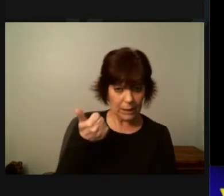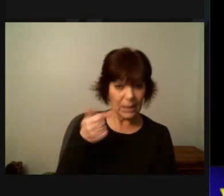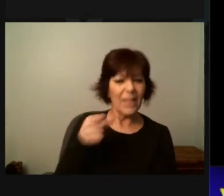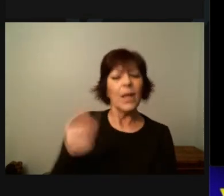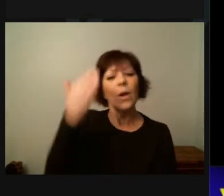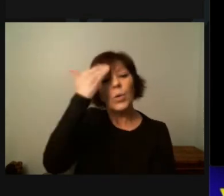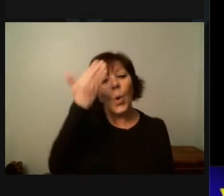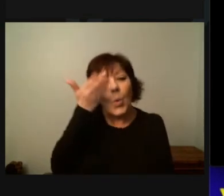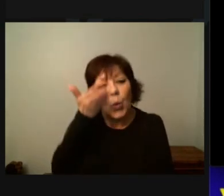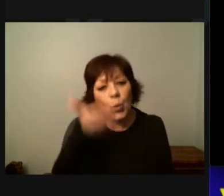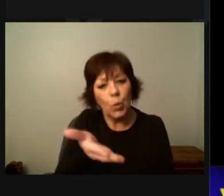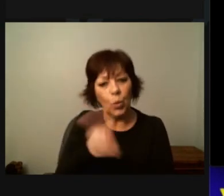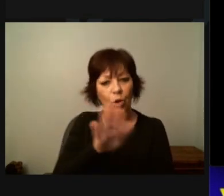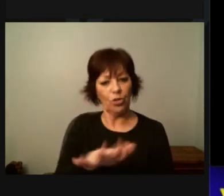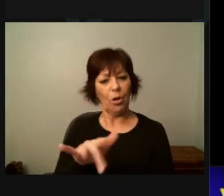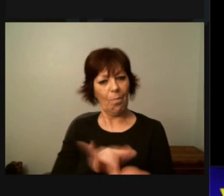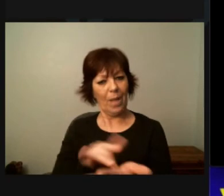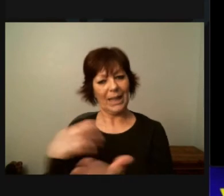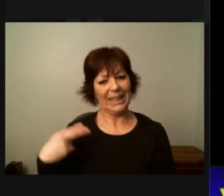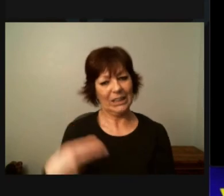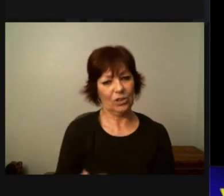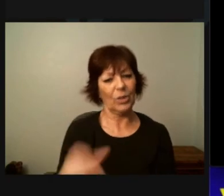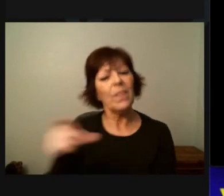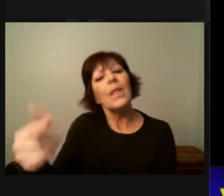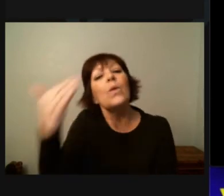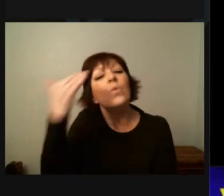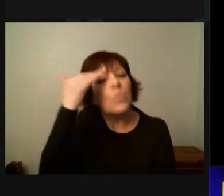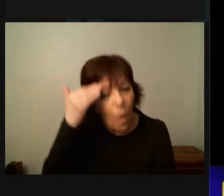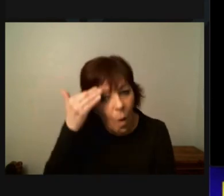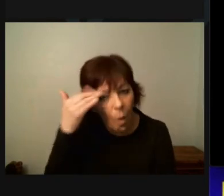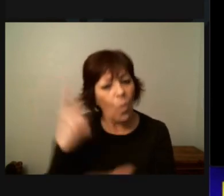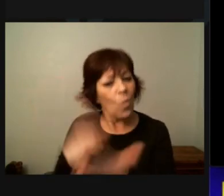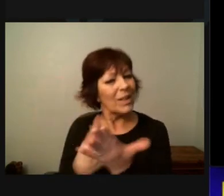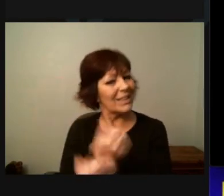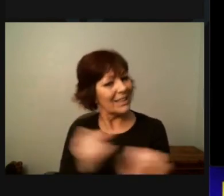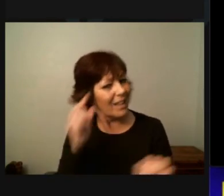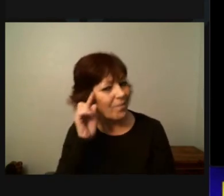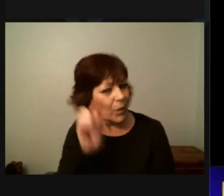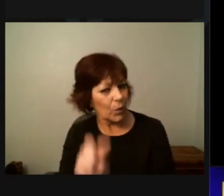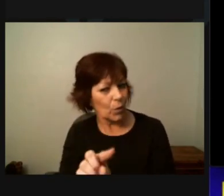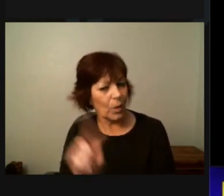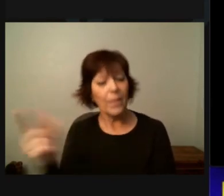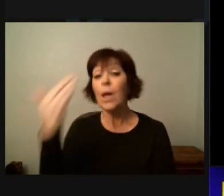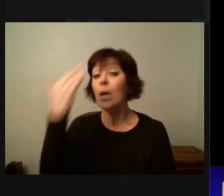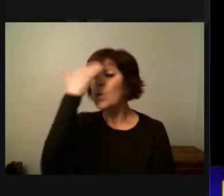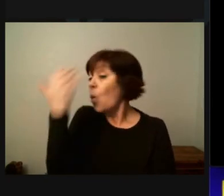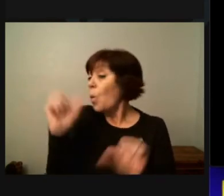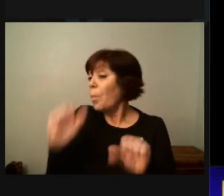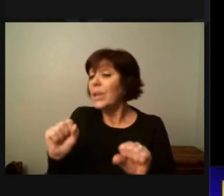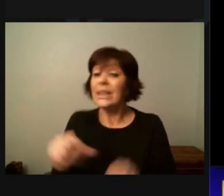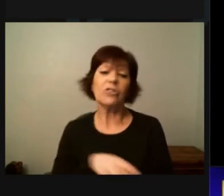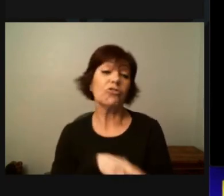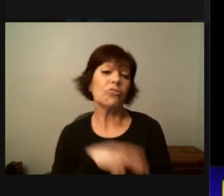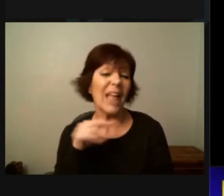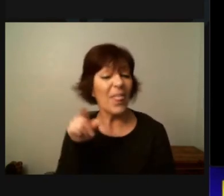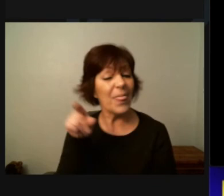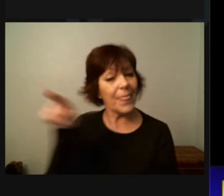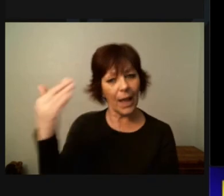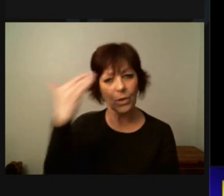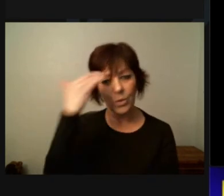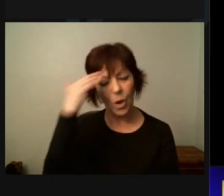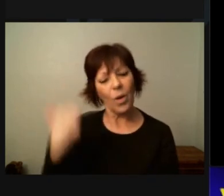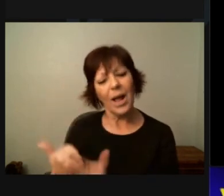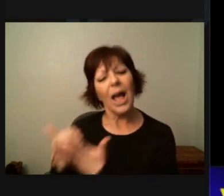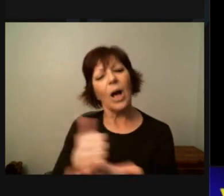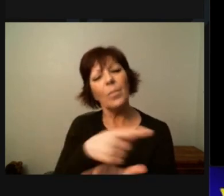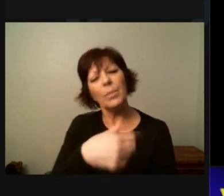medical conditions, they know your medical history, they also know the potential risks, and they can help you make the